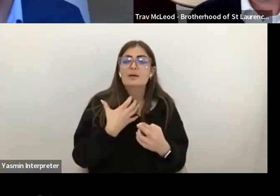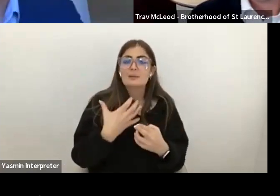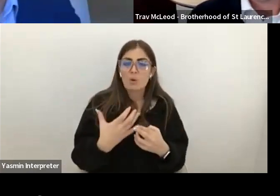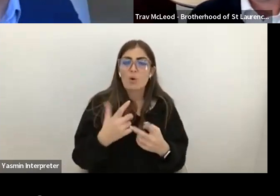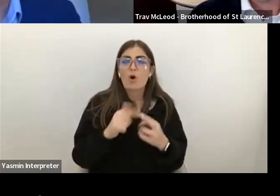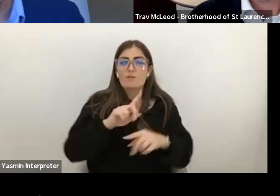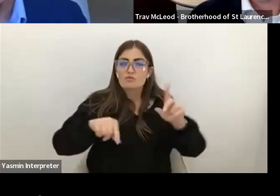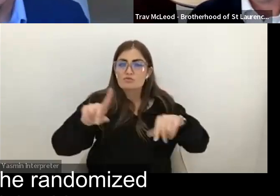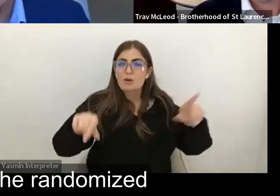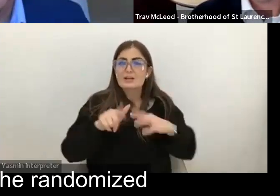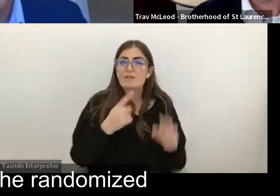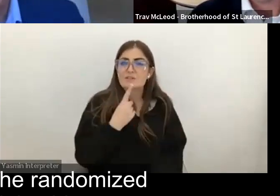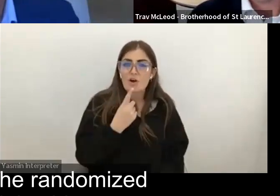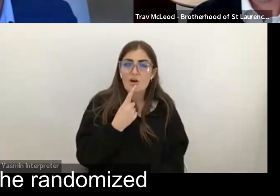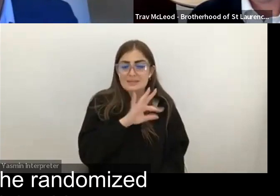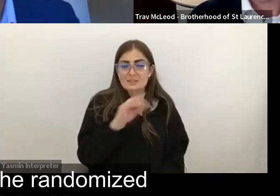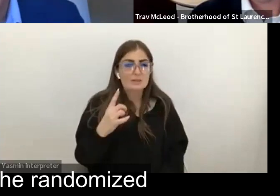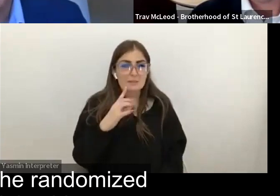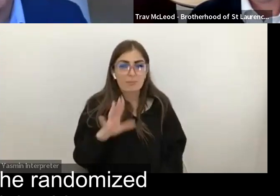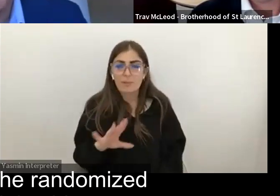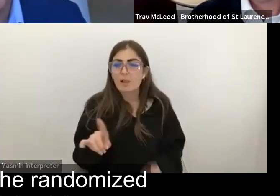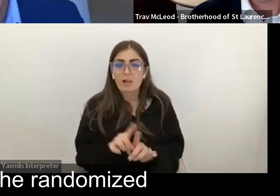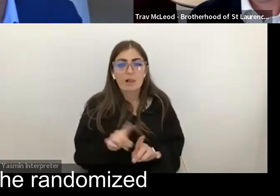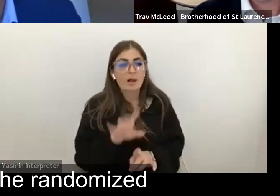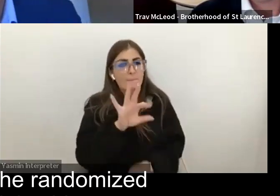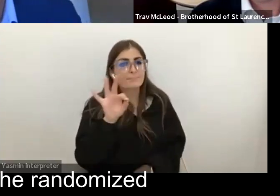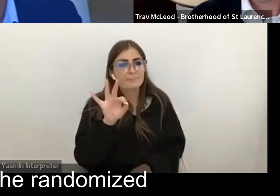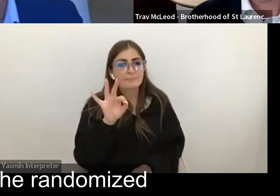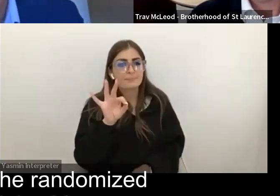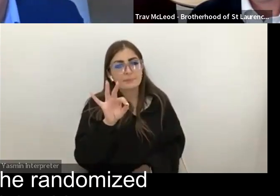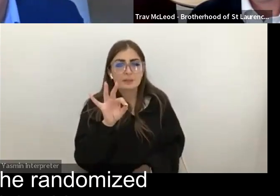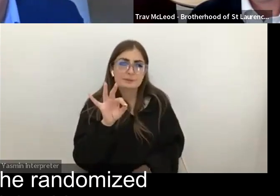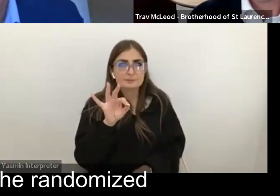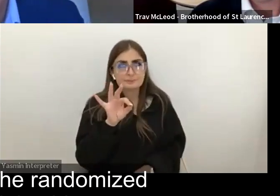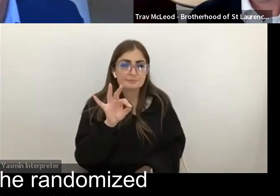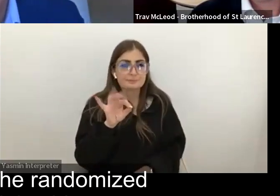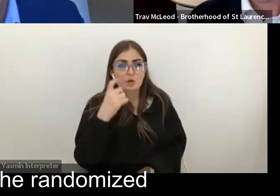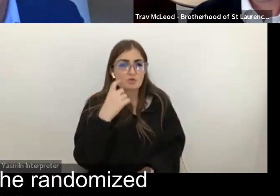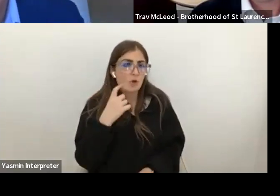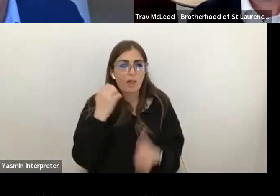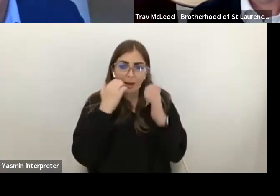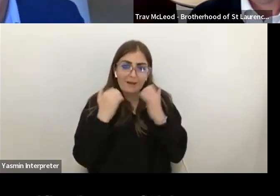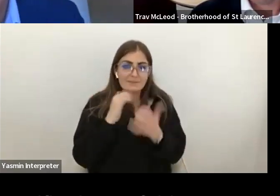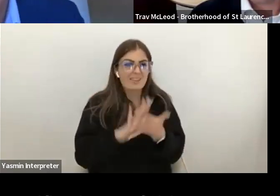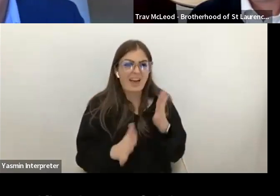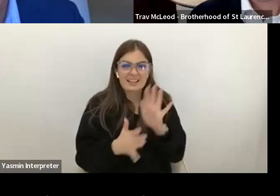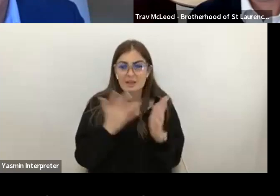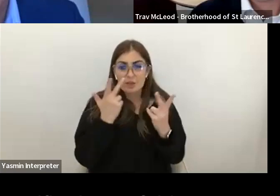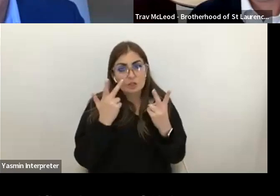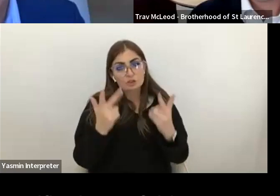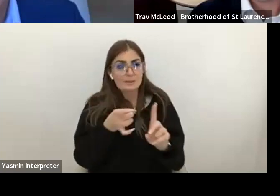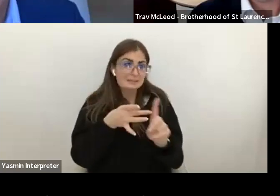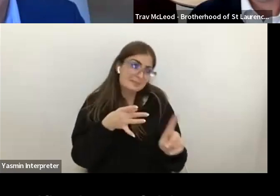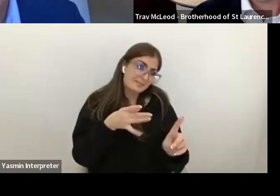a range of types. It's not simply the randomised control trial evidence that shows that a